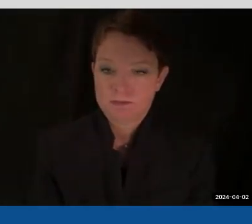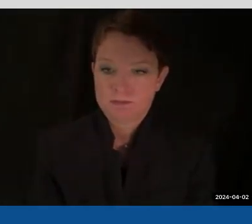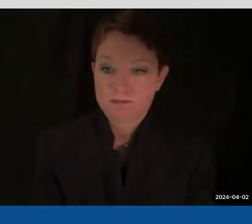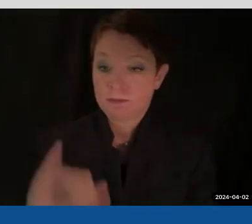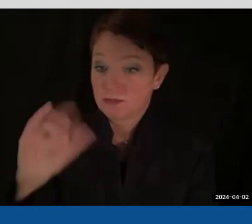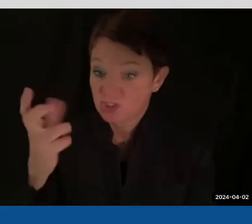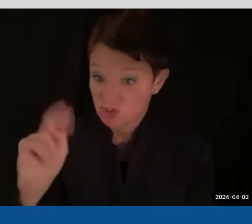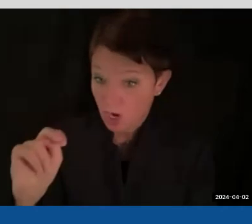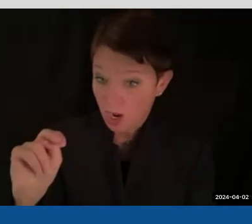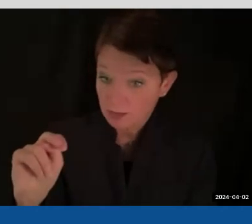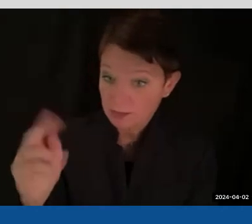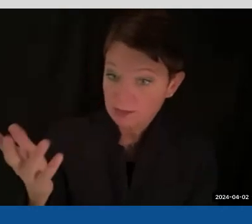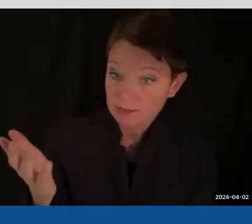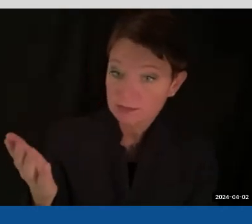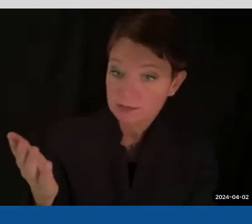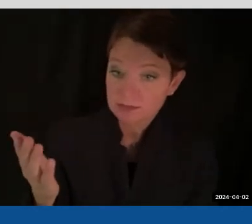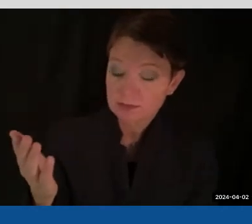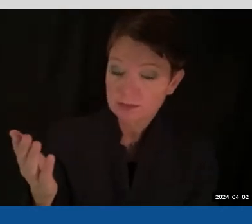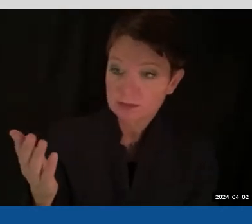John?